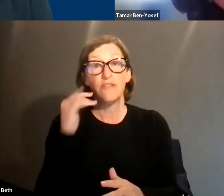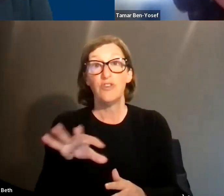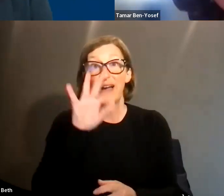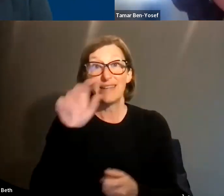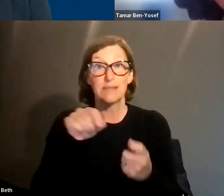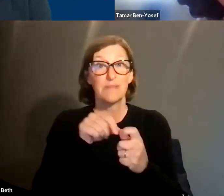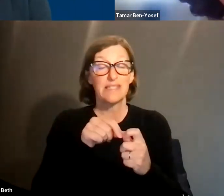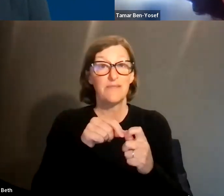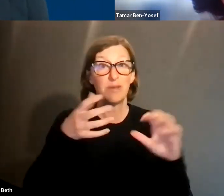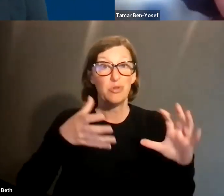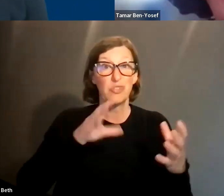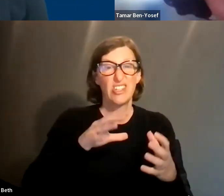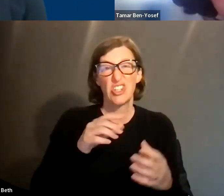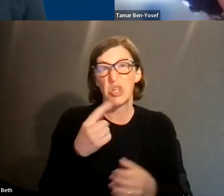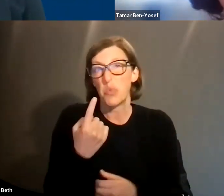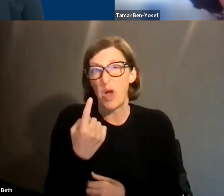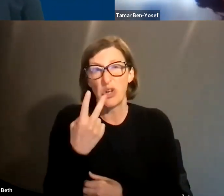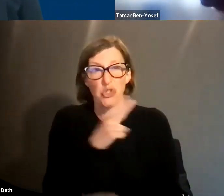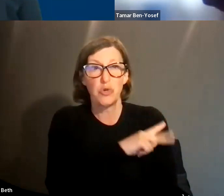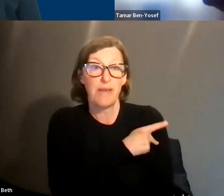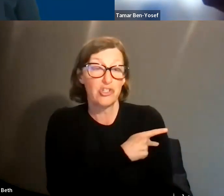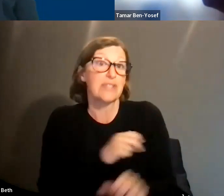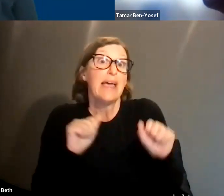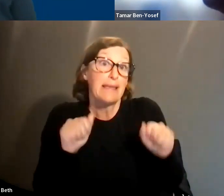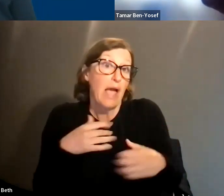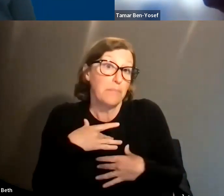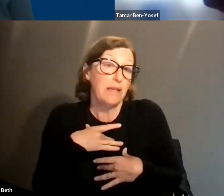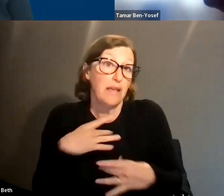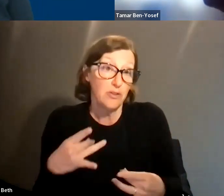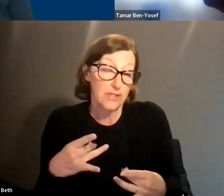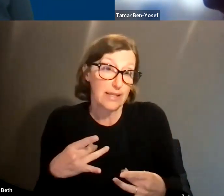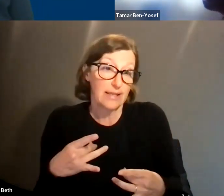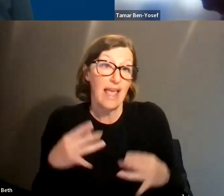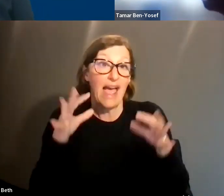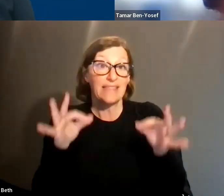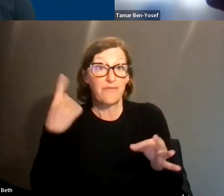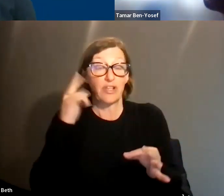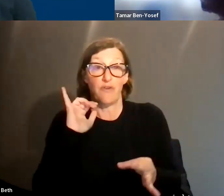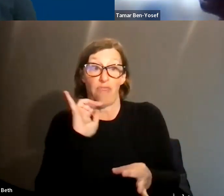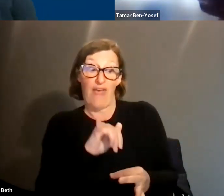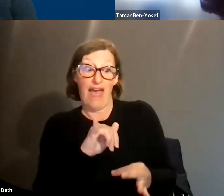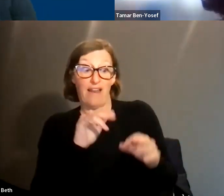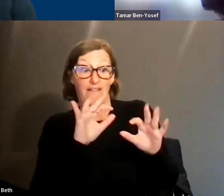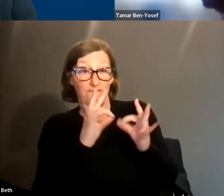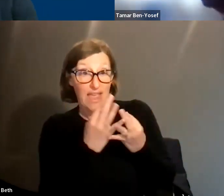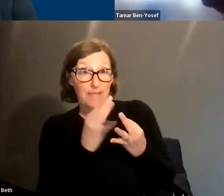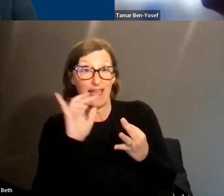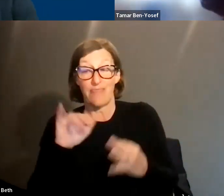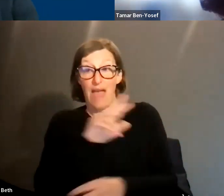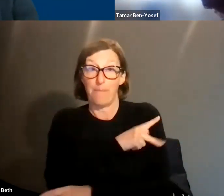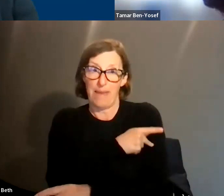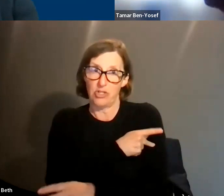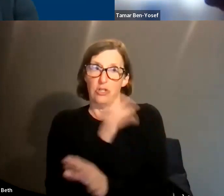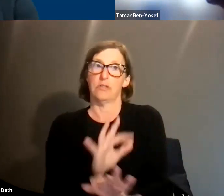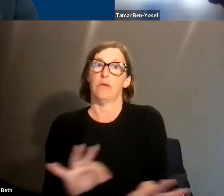only a few patients, it can be a very interesting mutation. And of course, for this family or this patient, it would mean the world if we